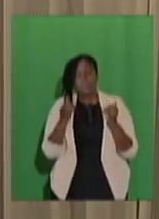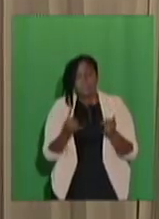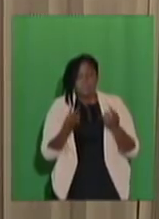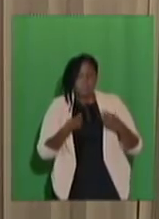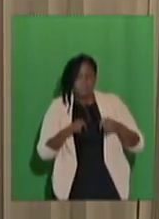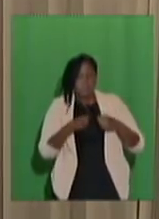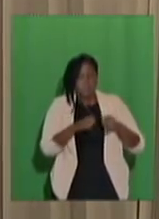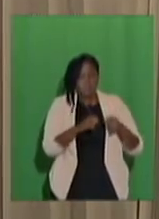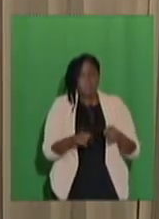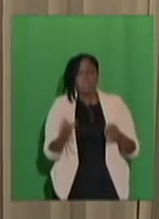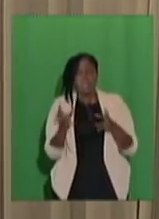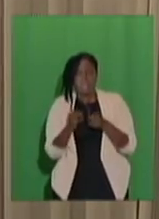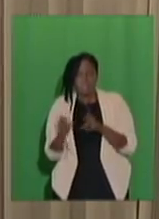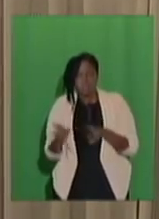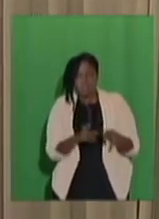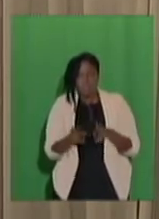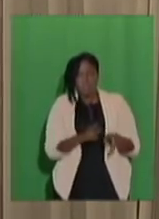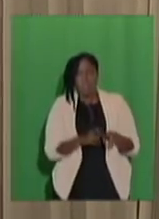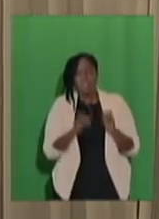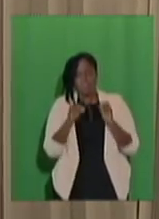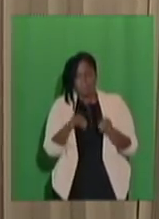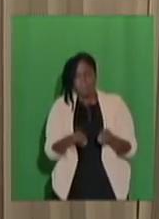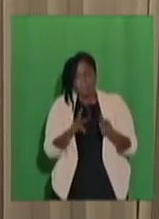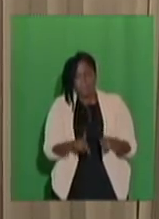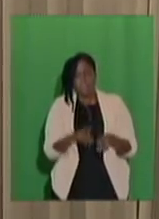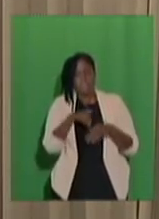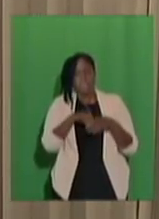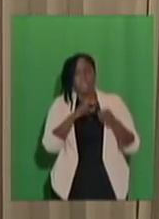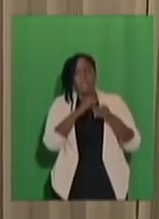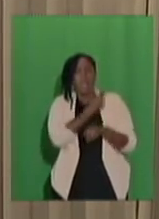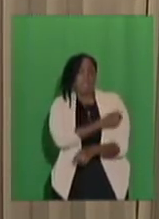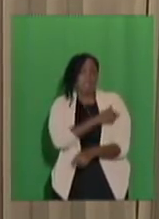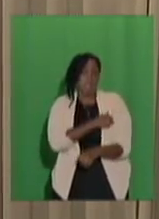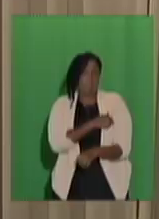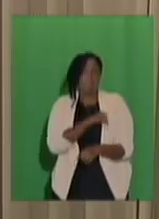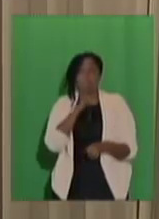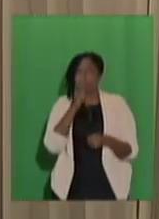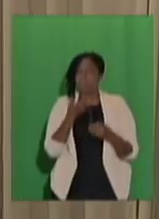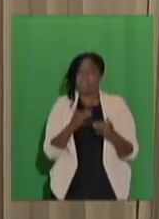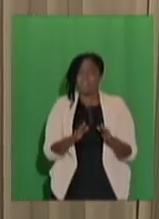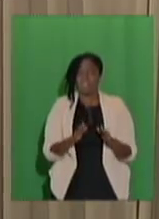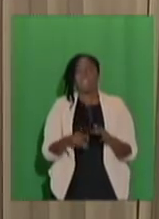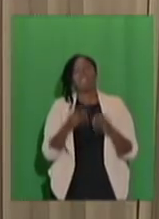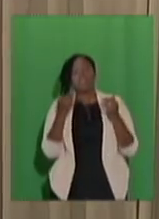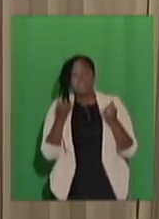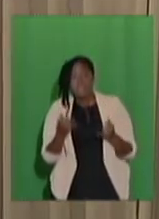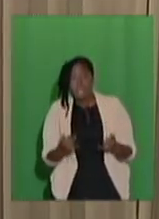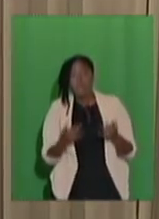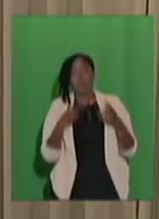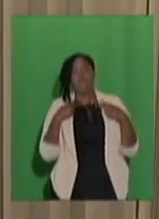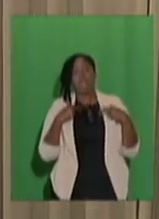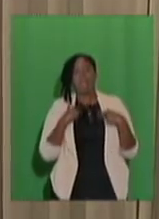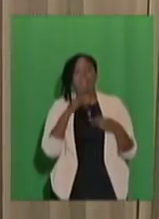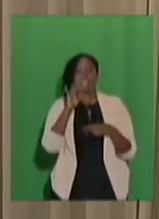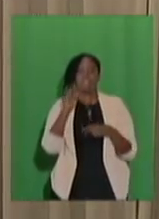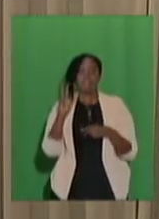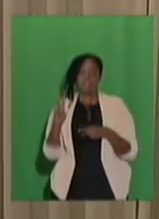that hasn't been done as yet. It's in process. So that's why we got that figure, 93 as opposed to 94.